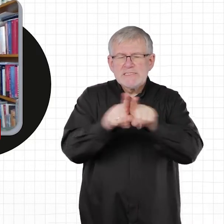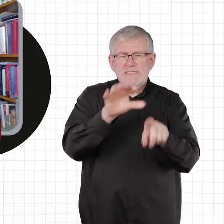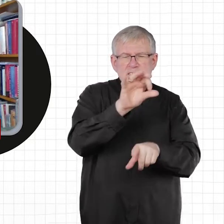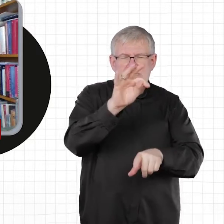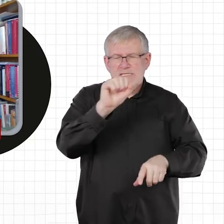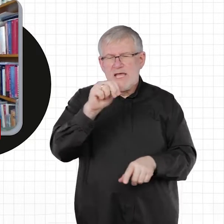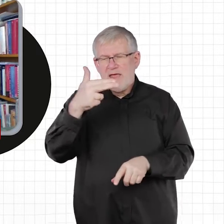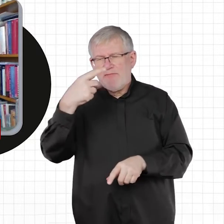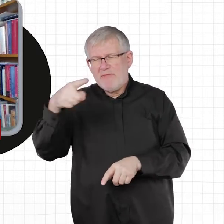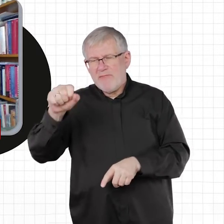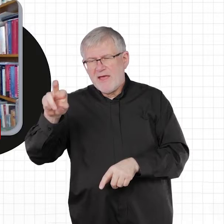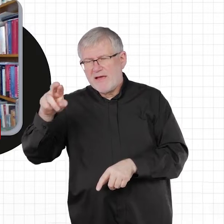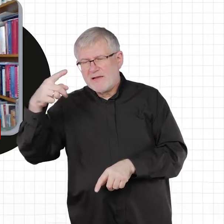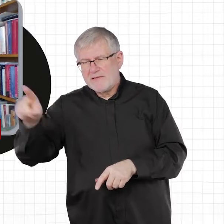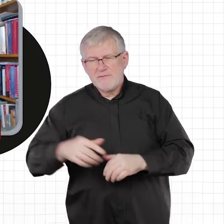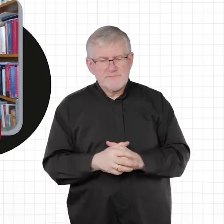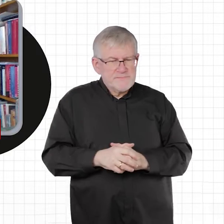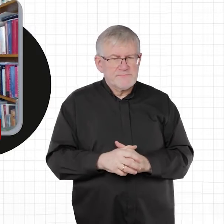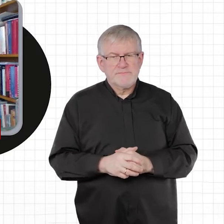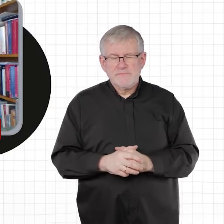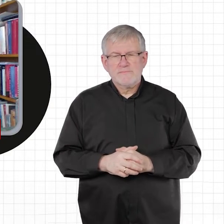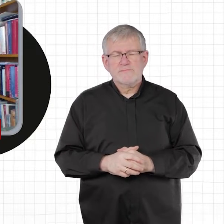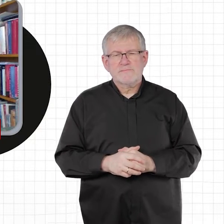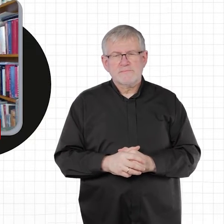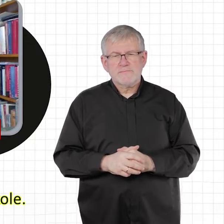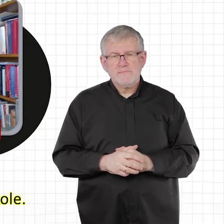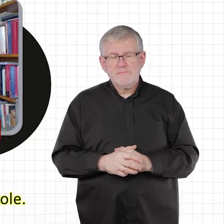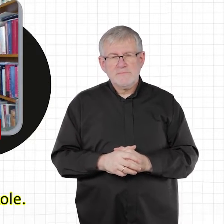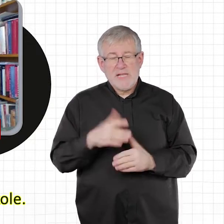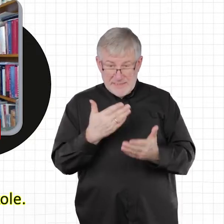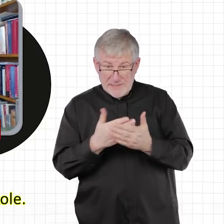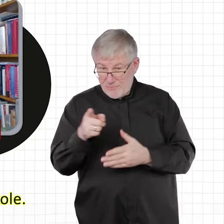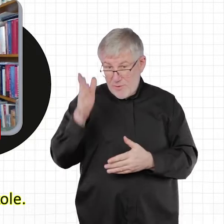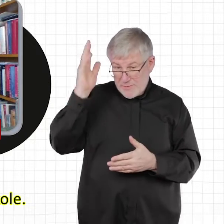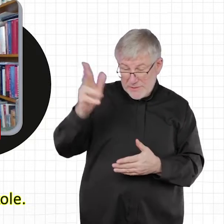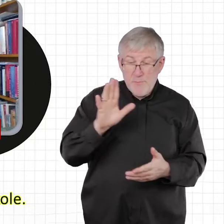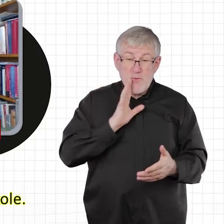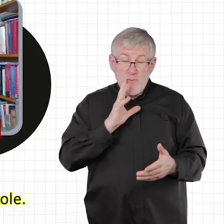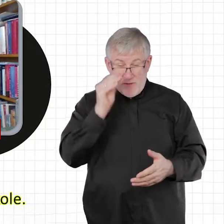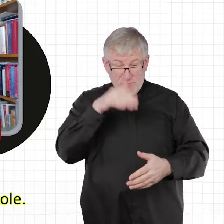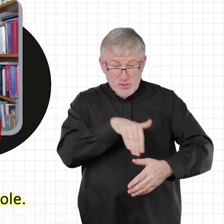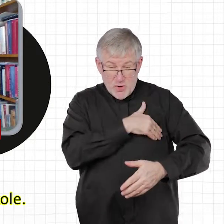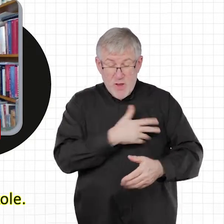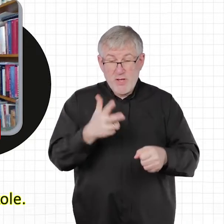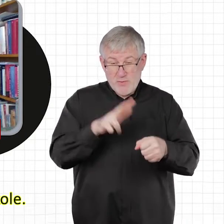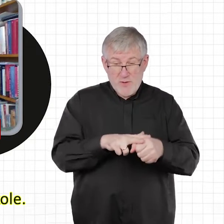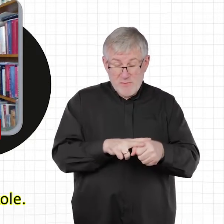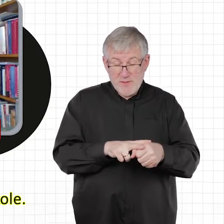list, what we should do or what we should take care of. Sometimes we hear